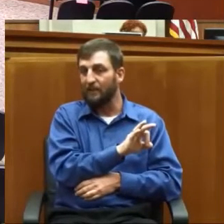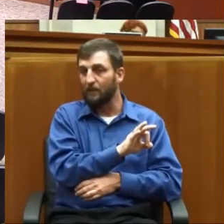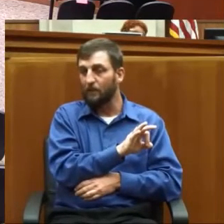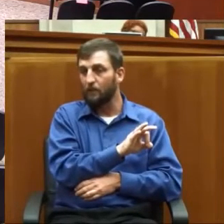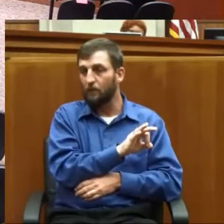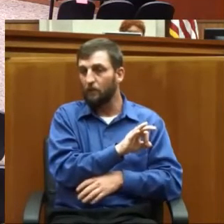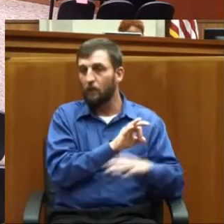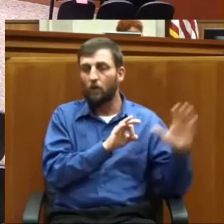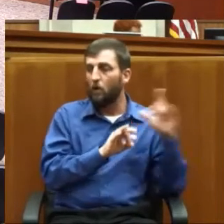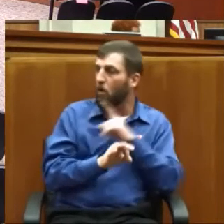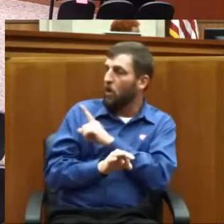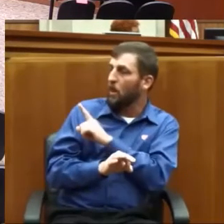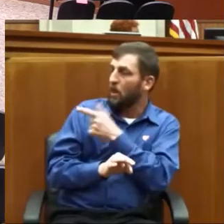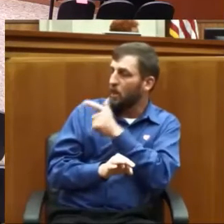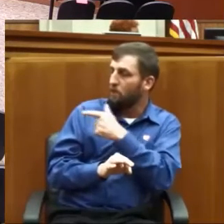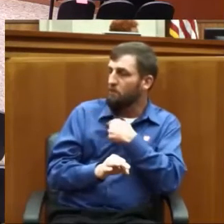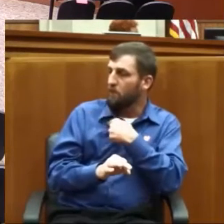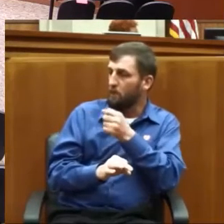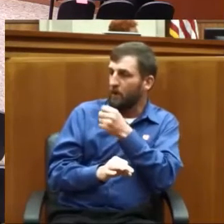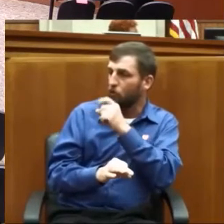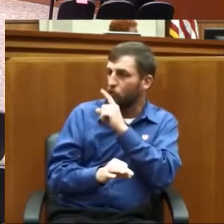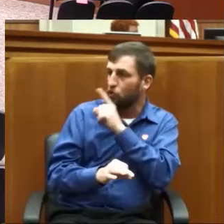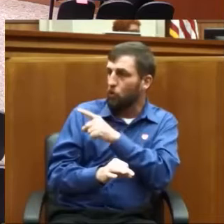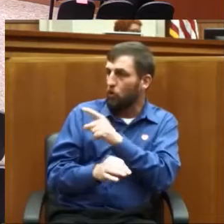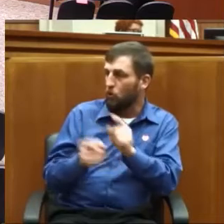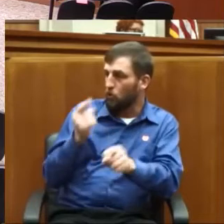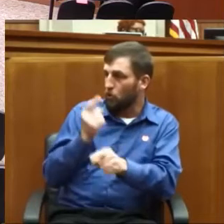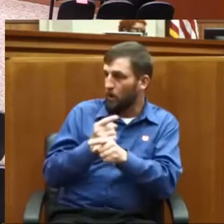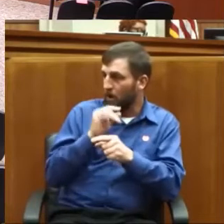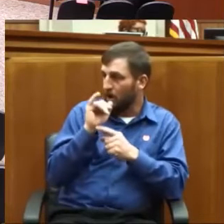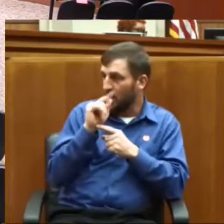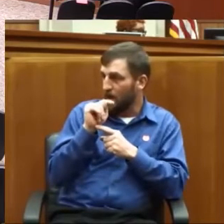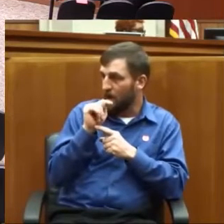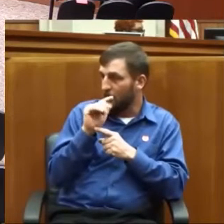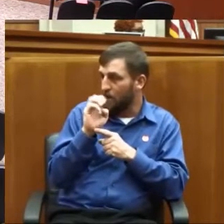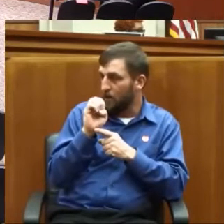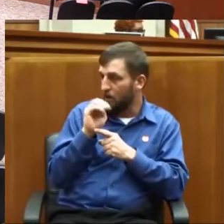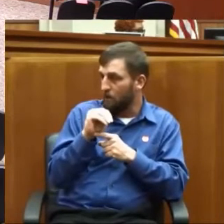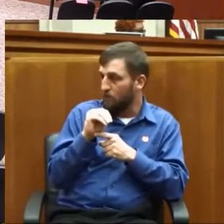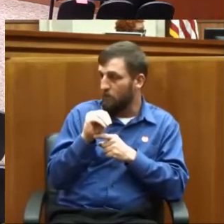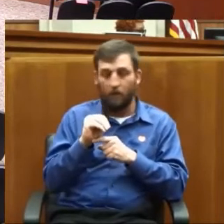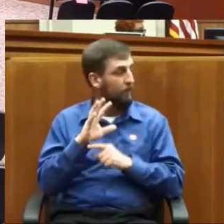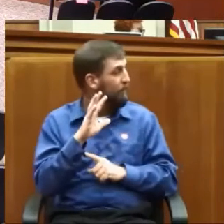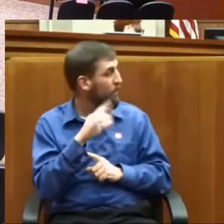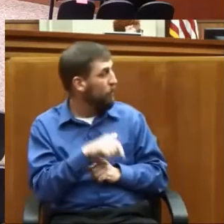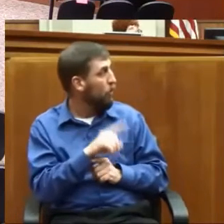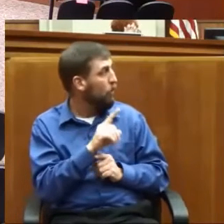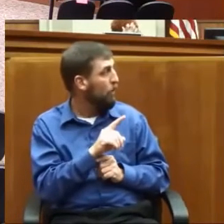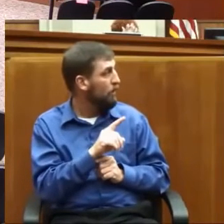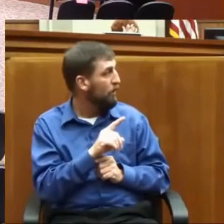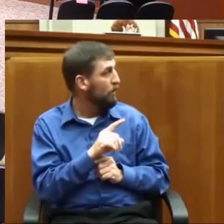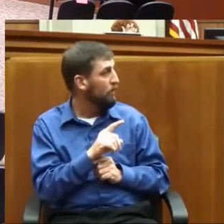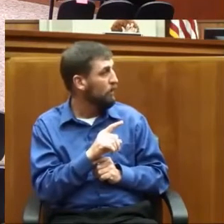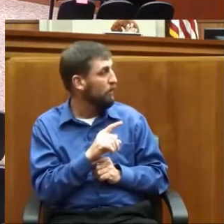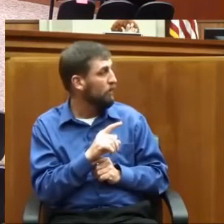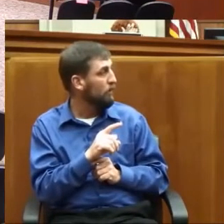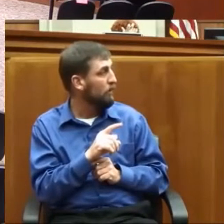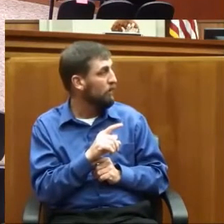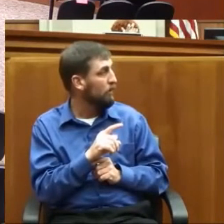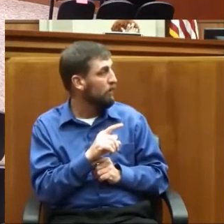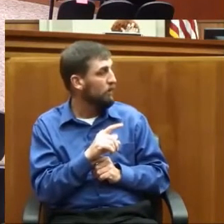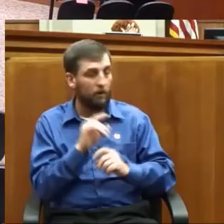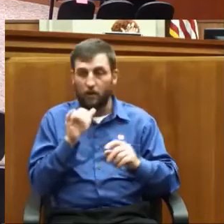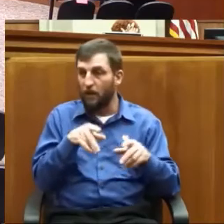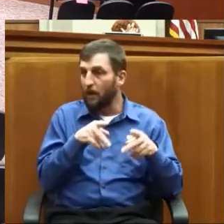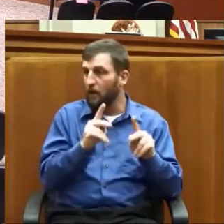2019. Hold on, Mr. Castillo, let me make sure what item that is on. That's a consent item. That's what This